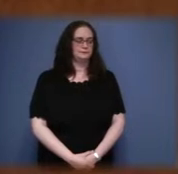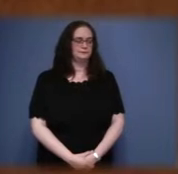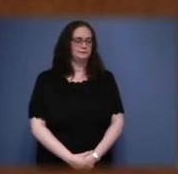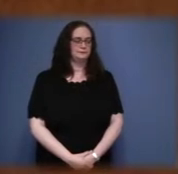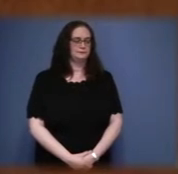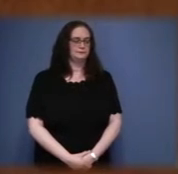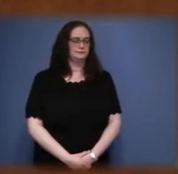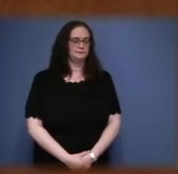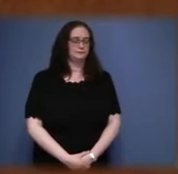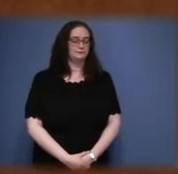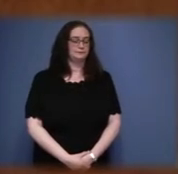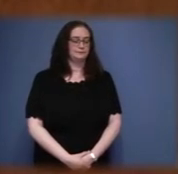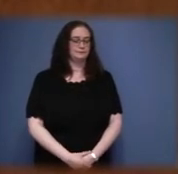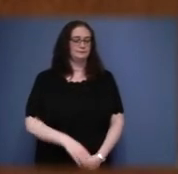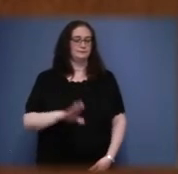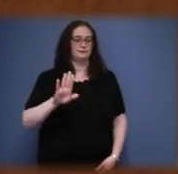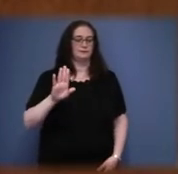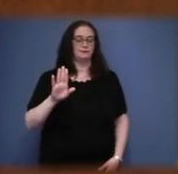Beth Curcio.